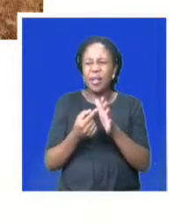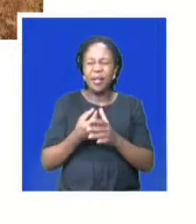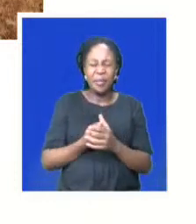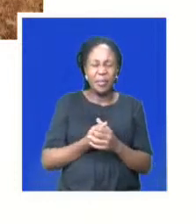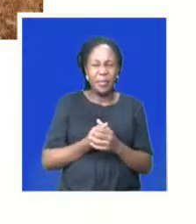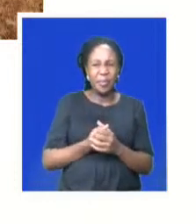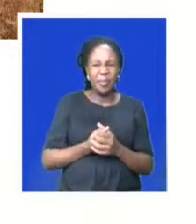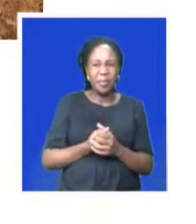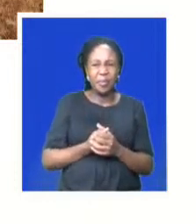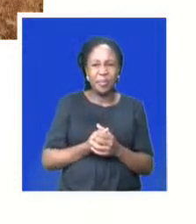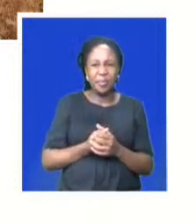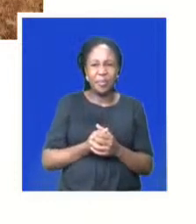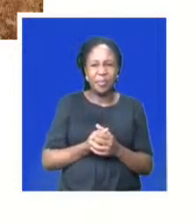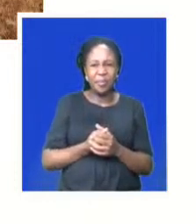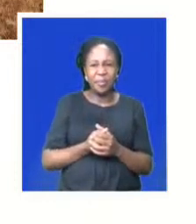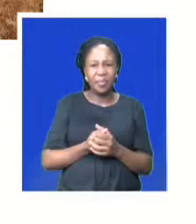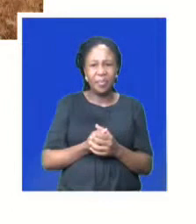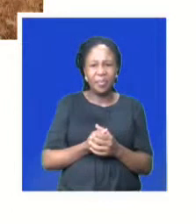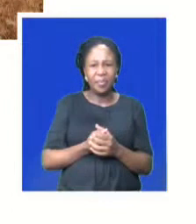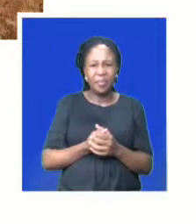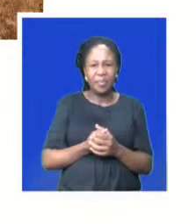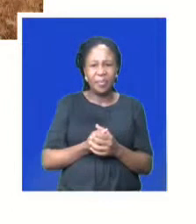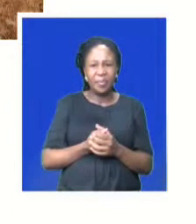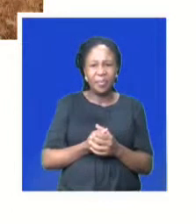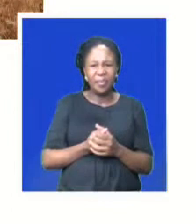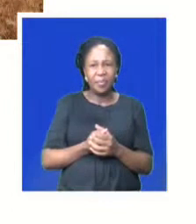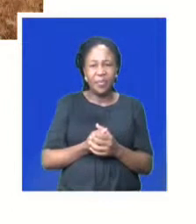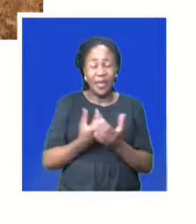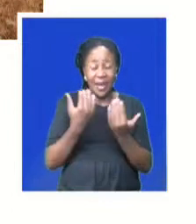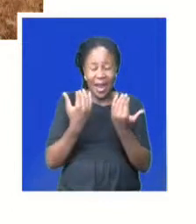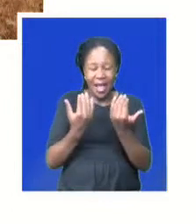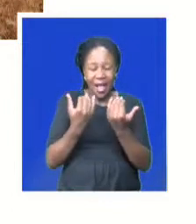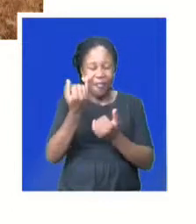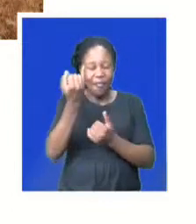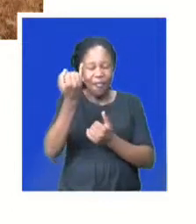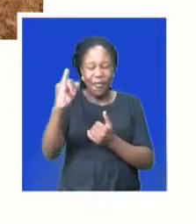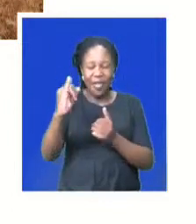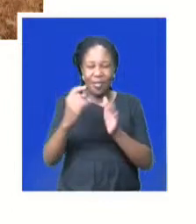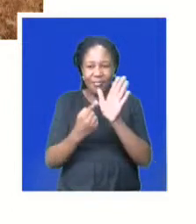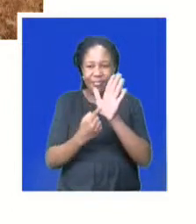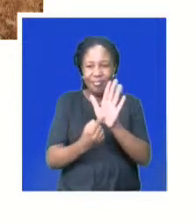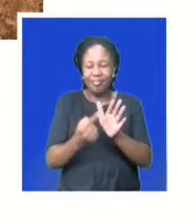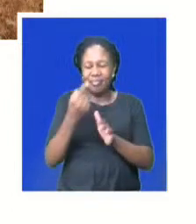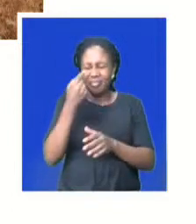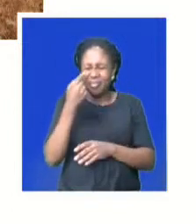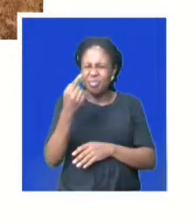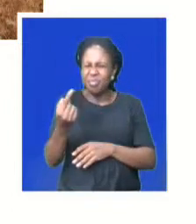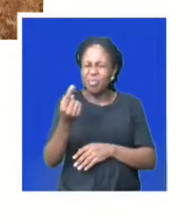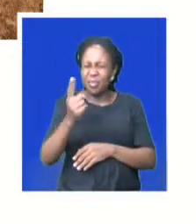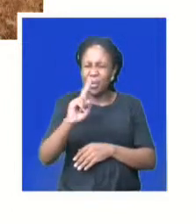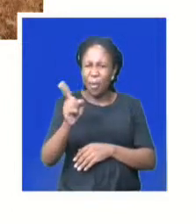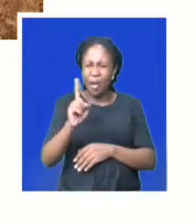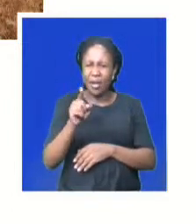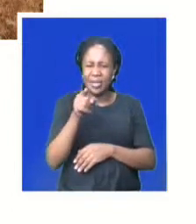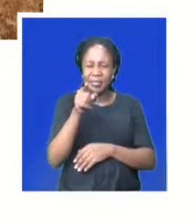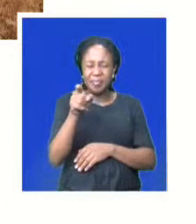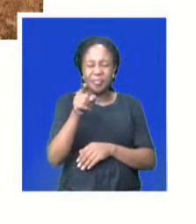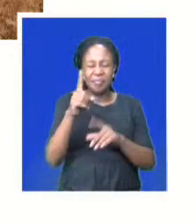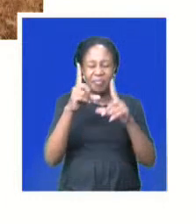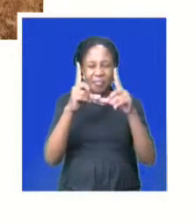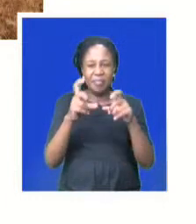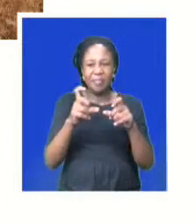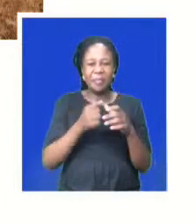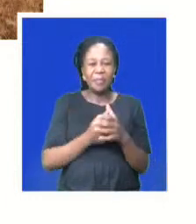village settlements. This is the first example. What do you see? There